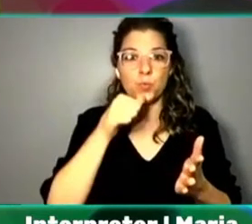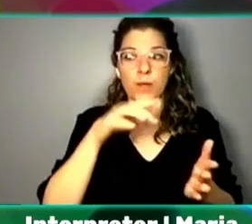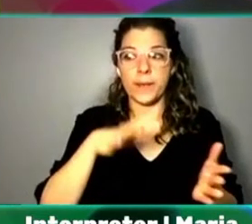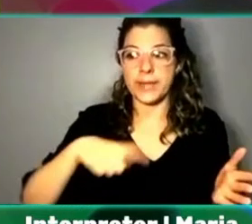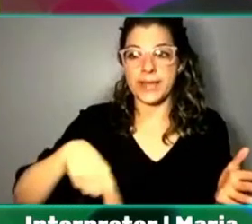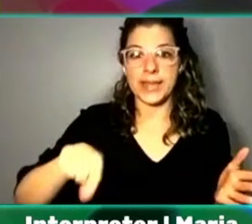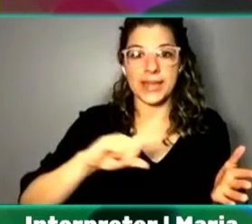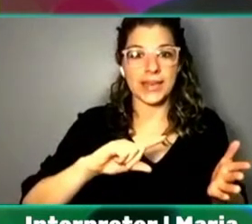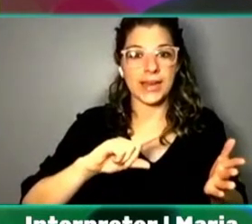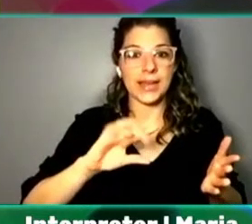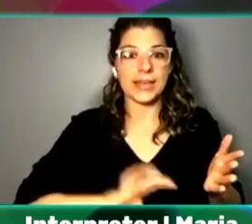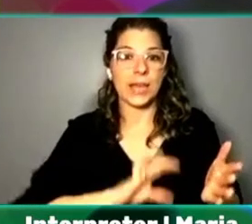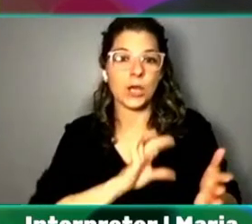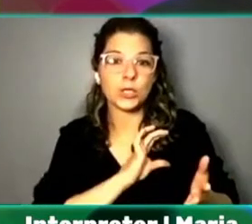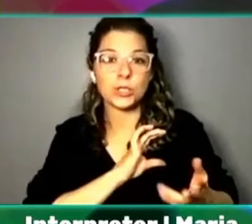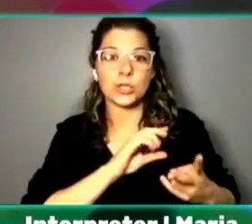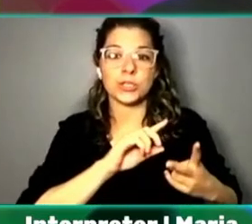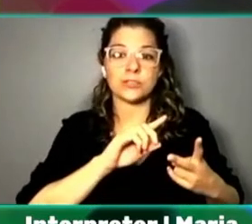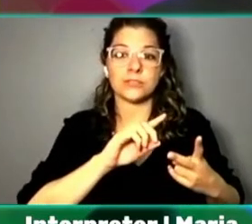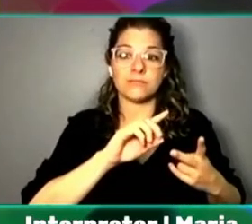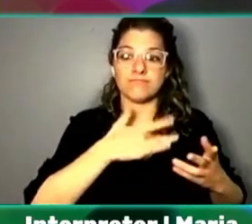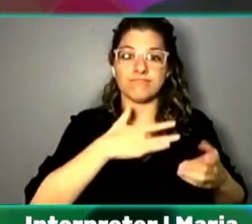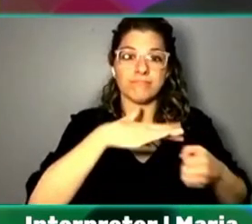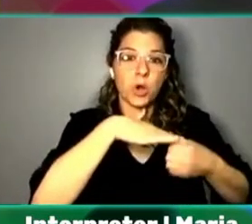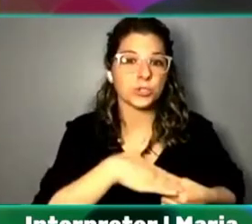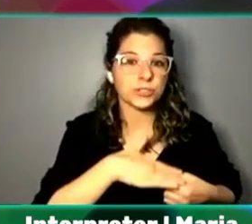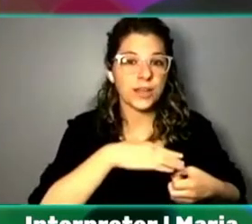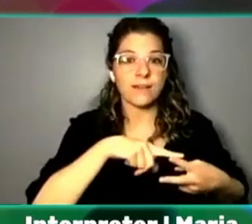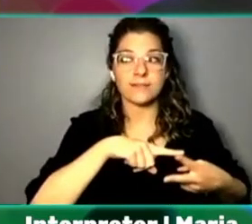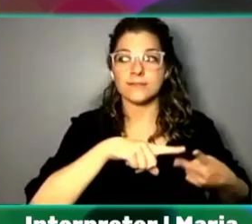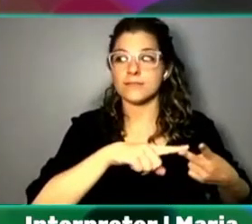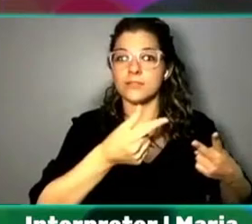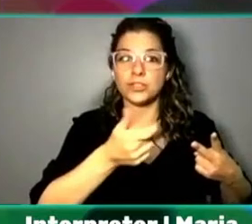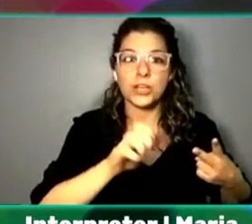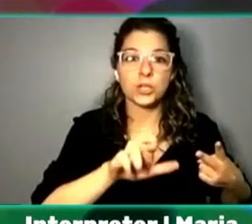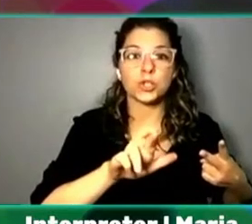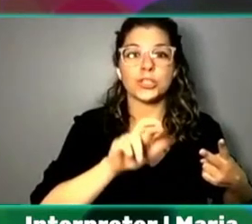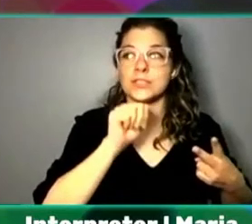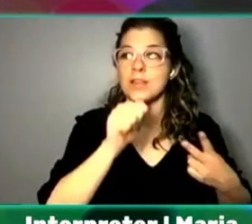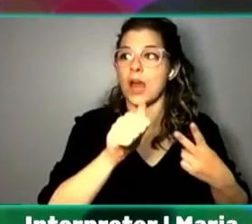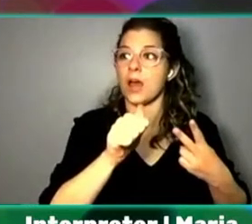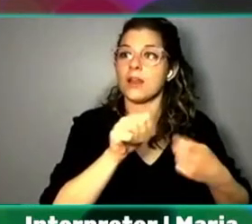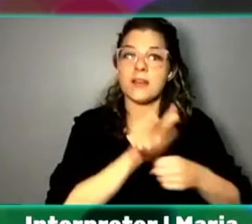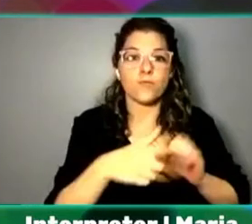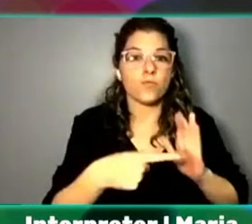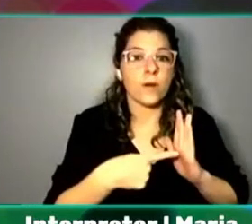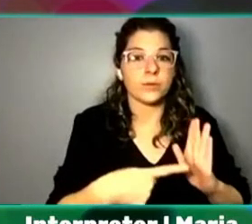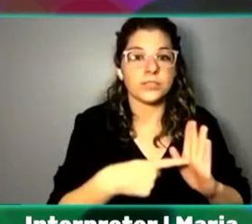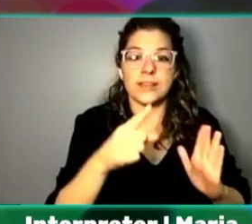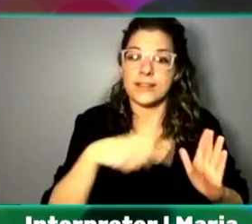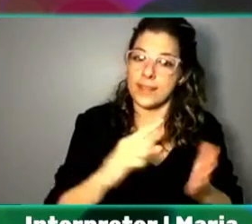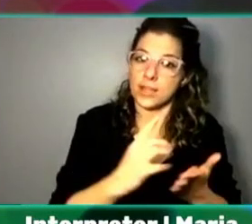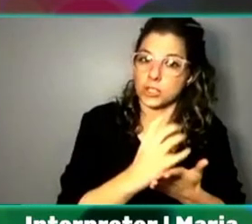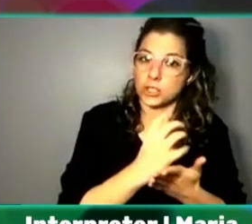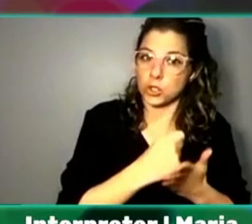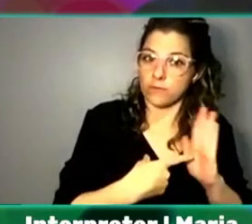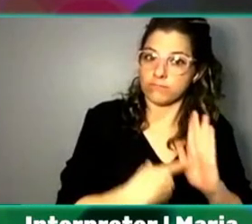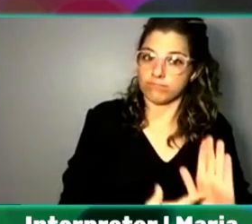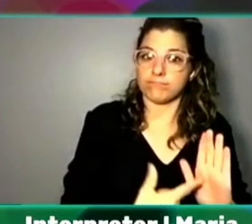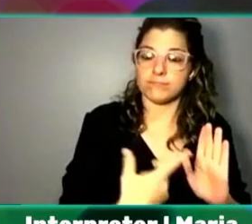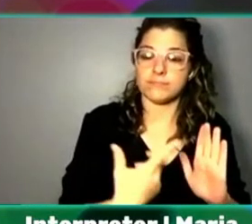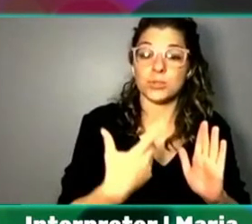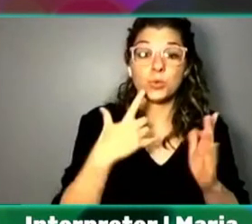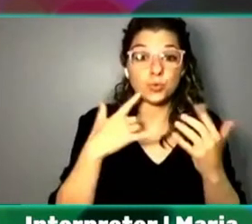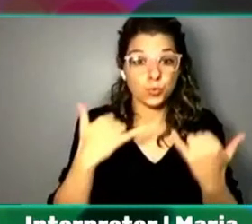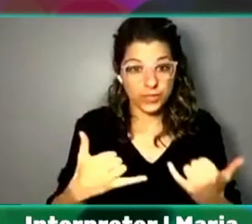women characters and marginalized genders not getting the representation they deserve. So today